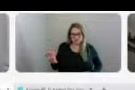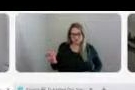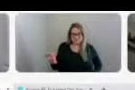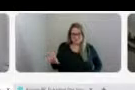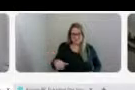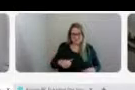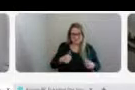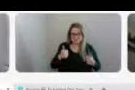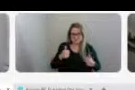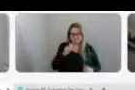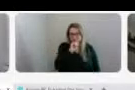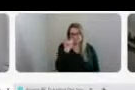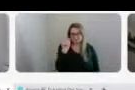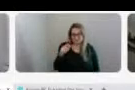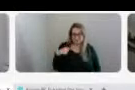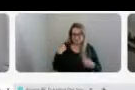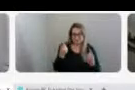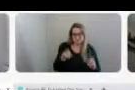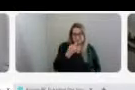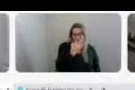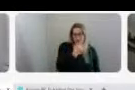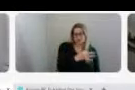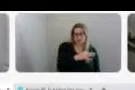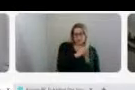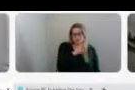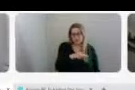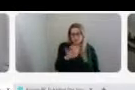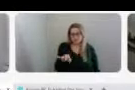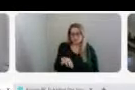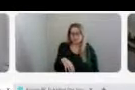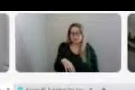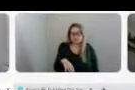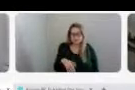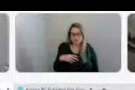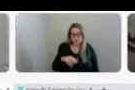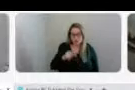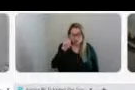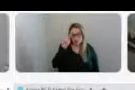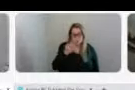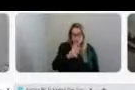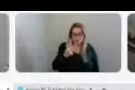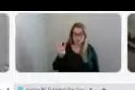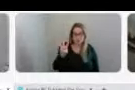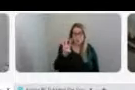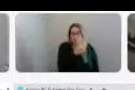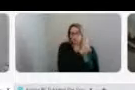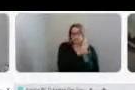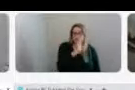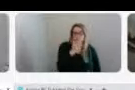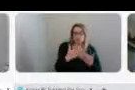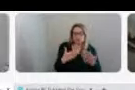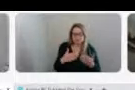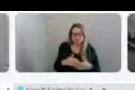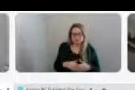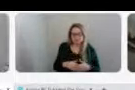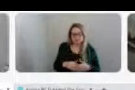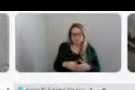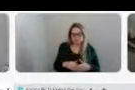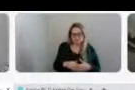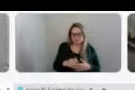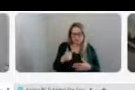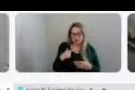lived in tucson since 1999 in the northwest section i